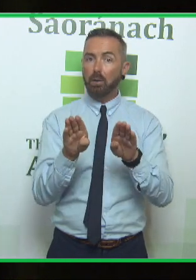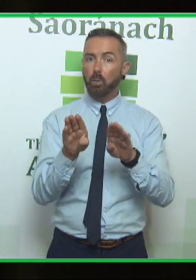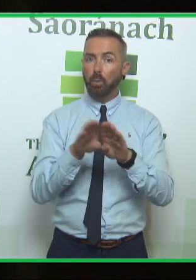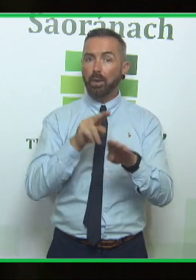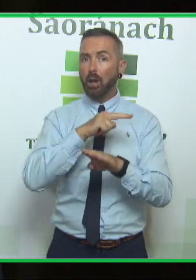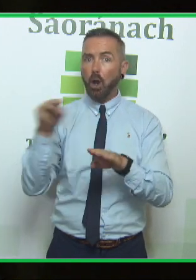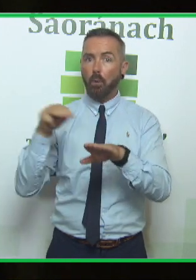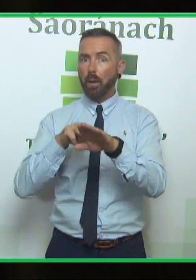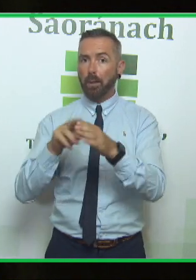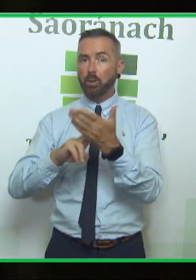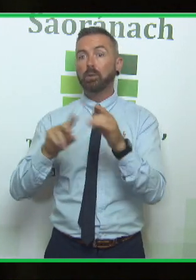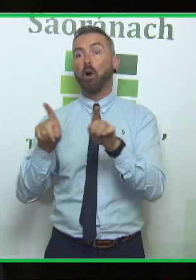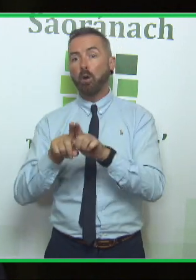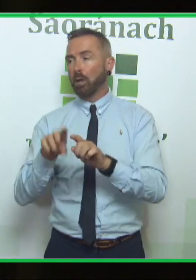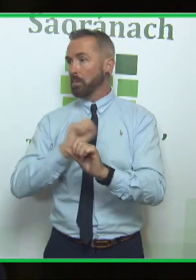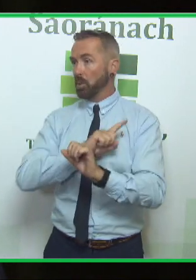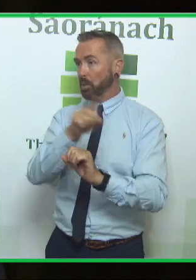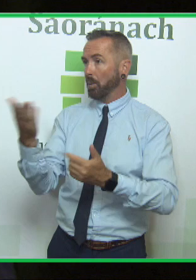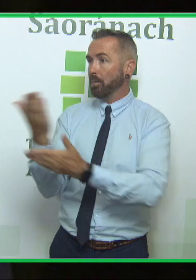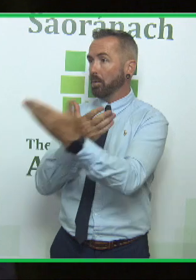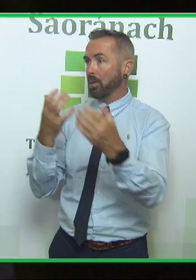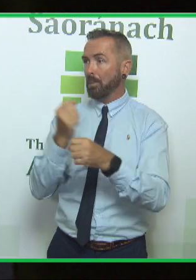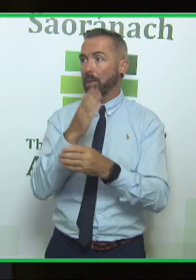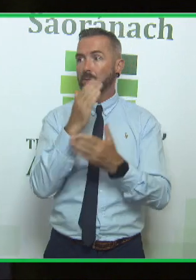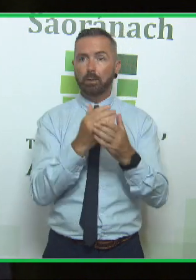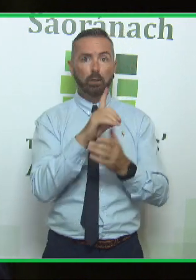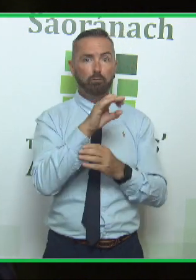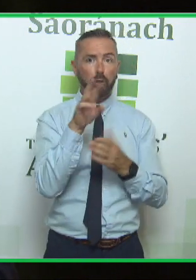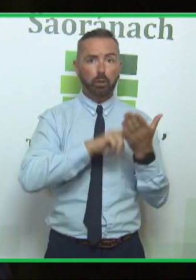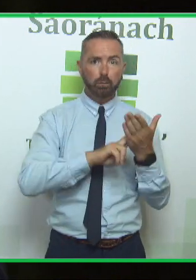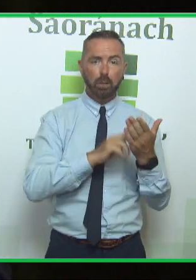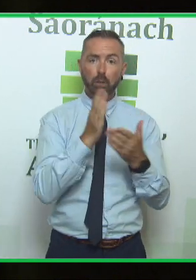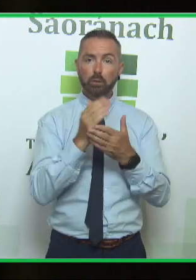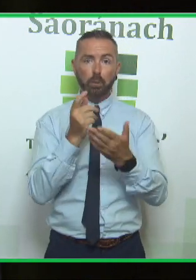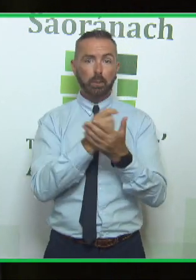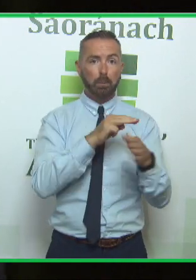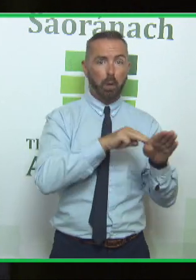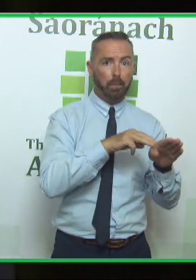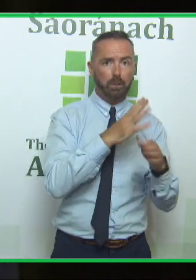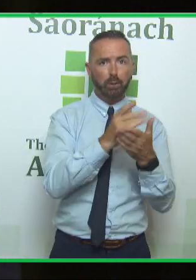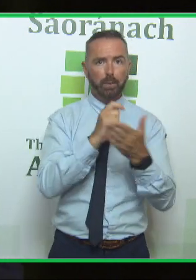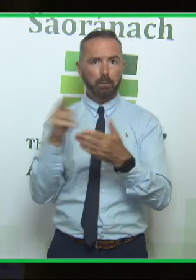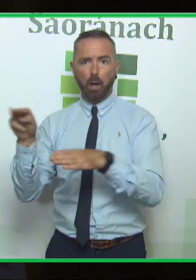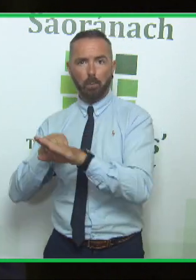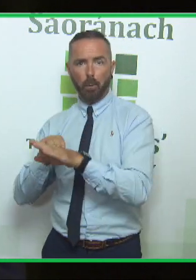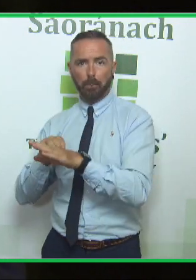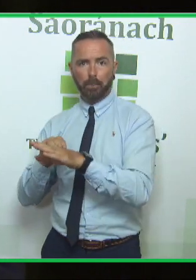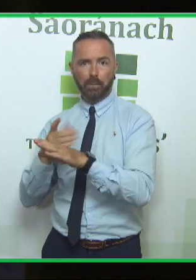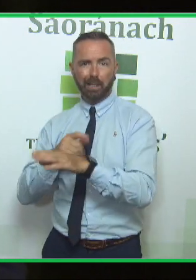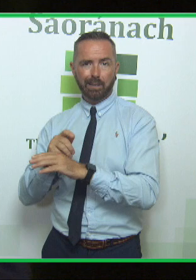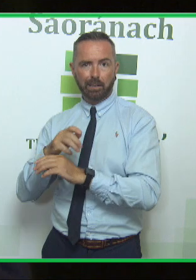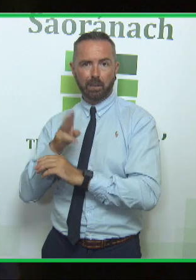you guys are all debating and discussing, but this is about problematic drug use and working with people who find themselves in very